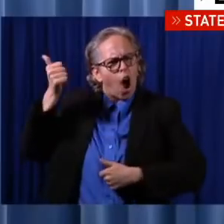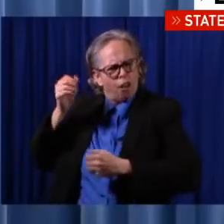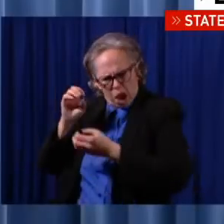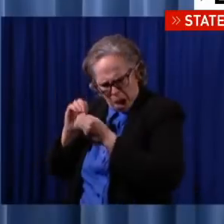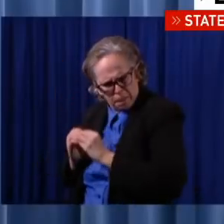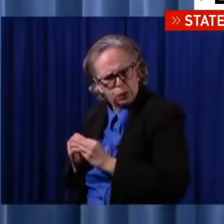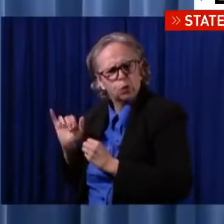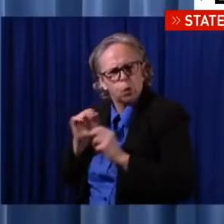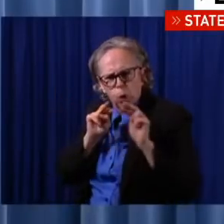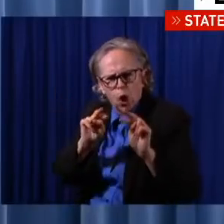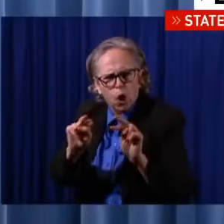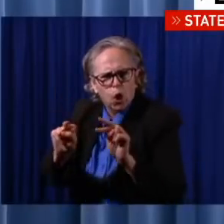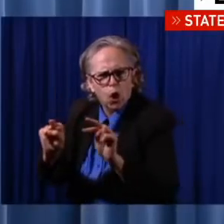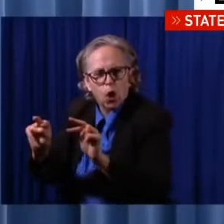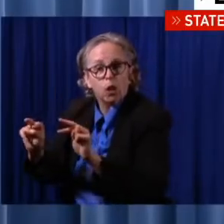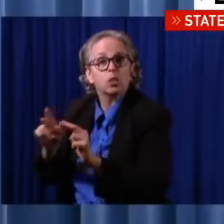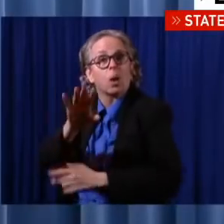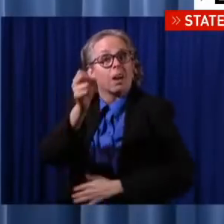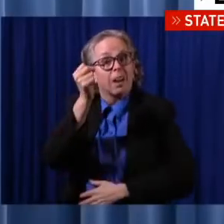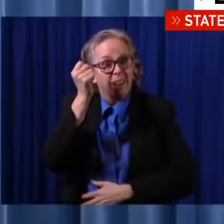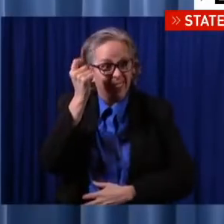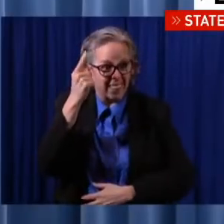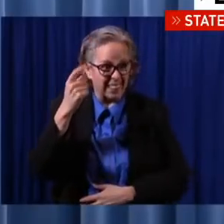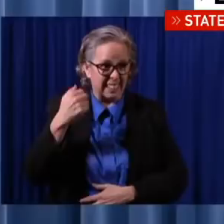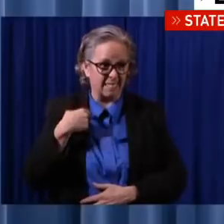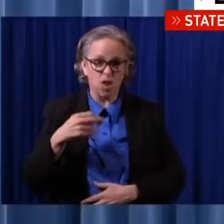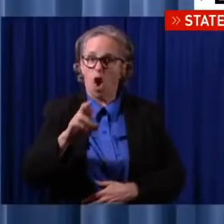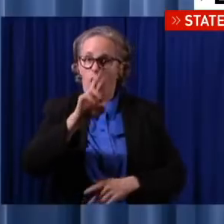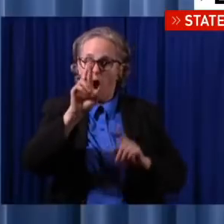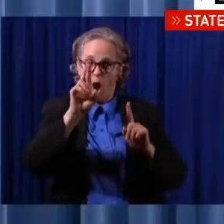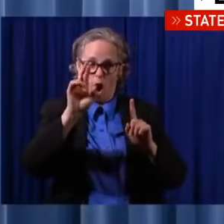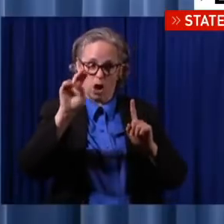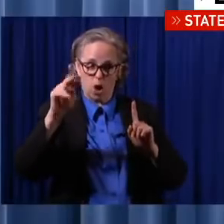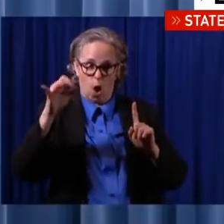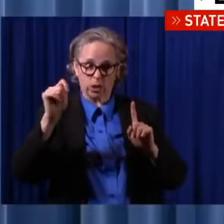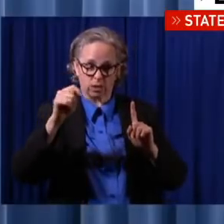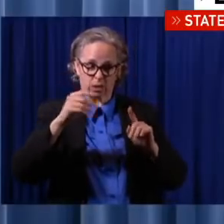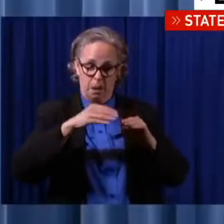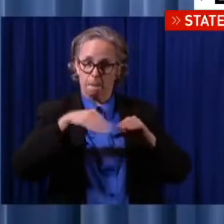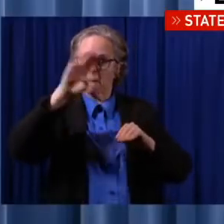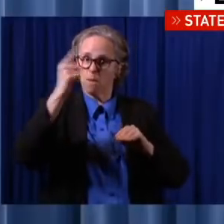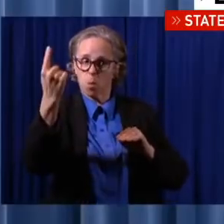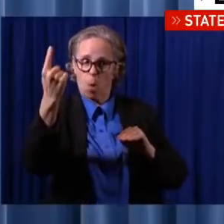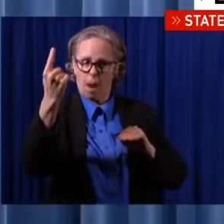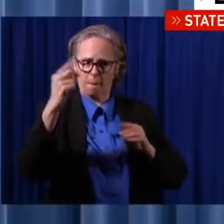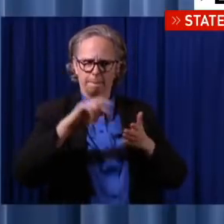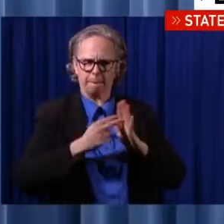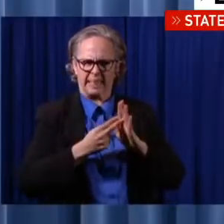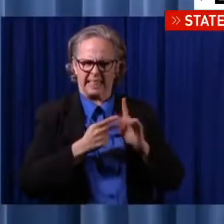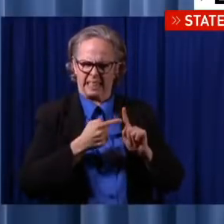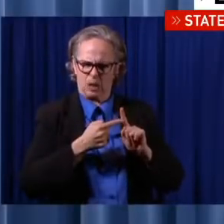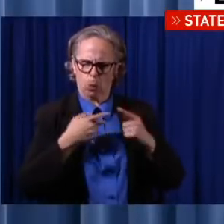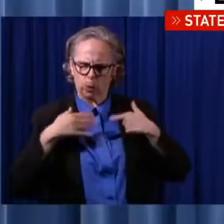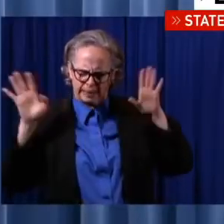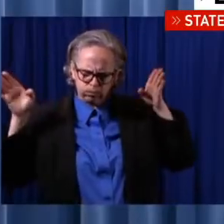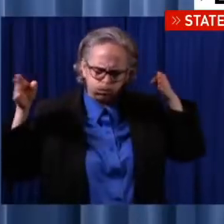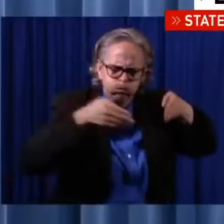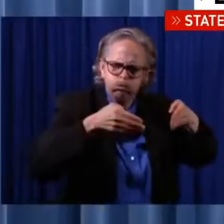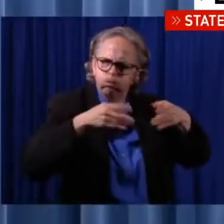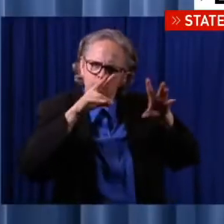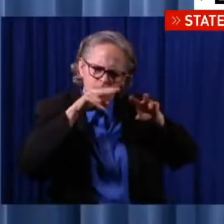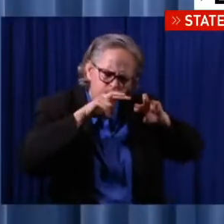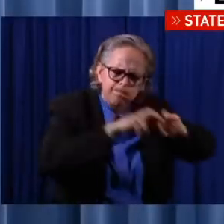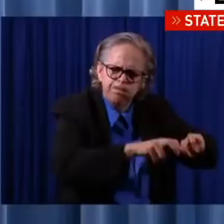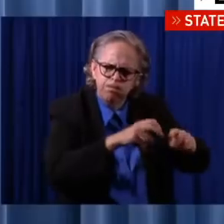above 1, if it's above 1, that tells us that we should look more closely at that particular area of the state to figure out what is happening that is causing